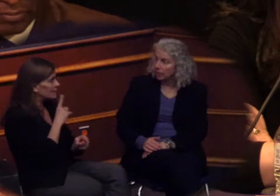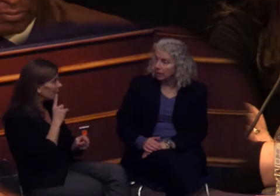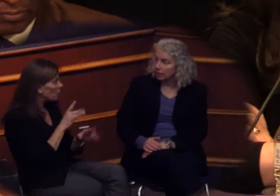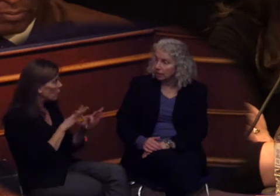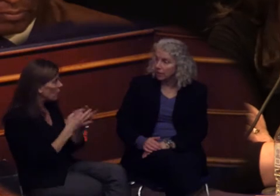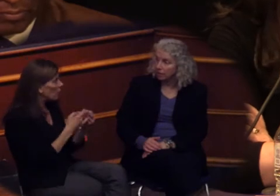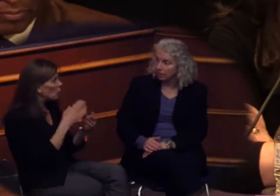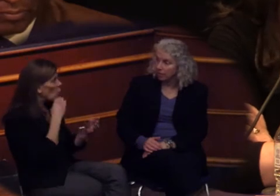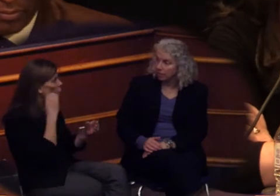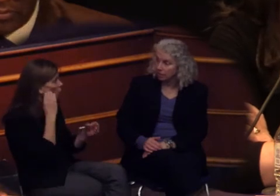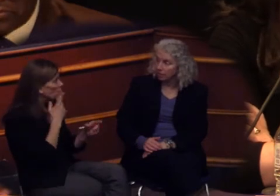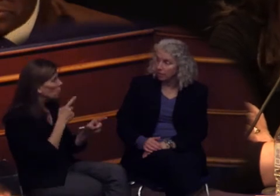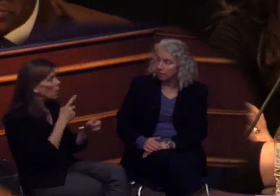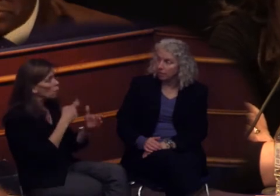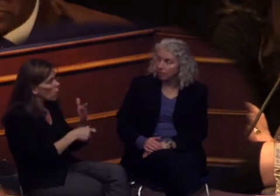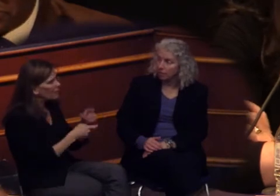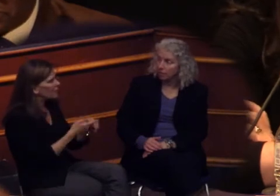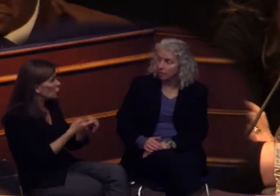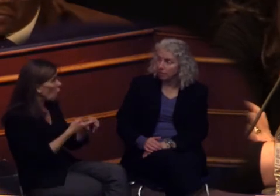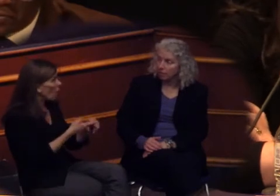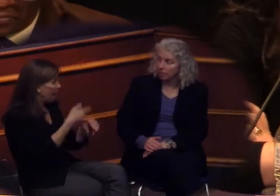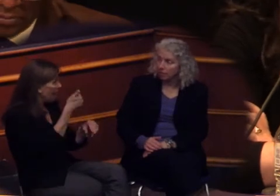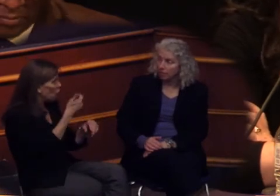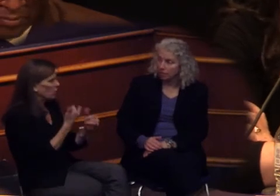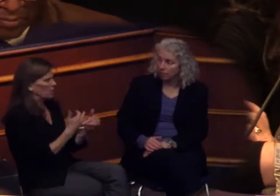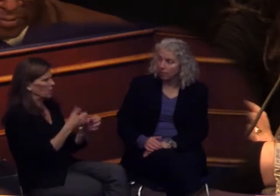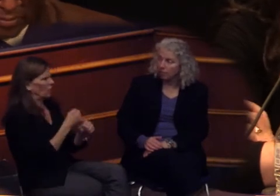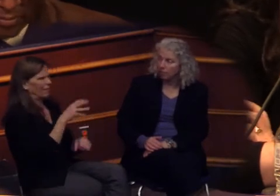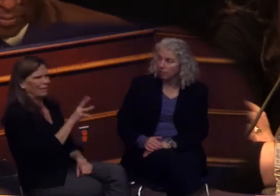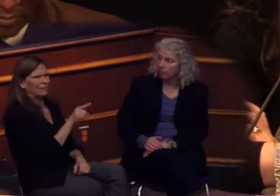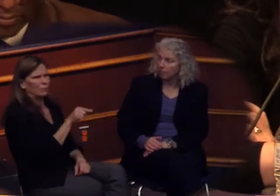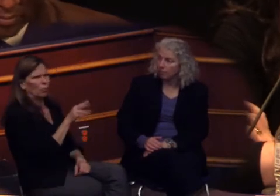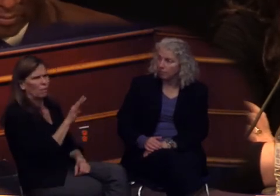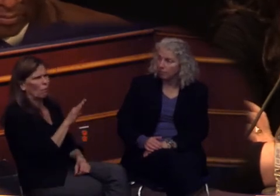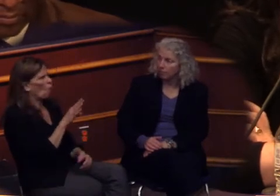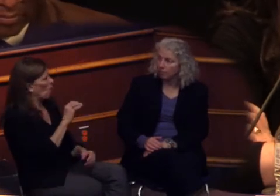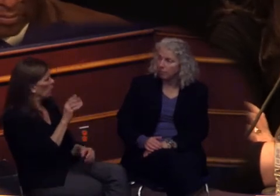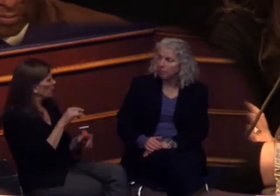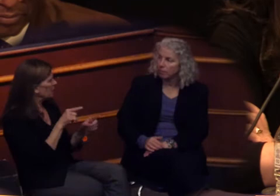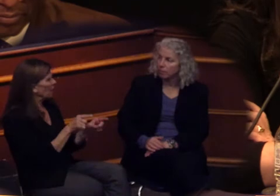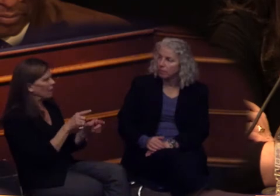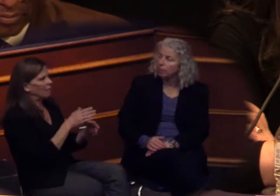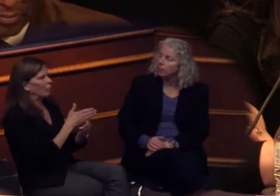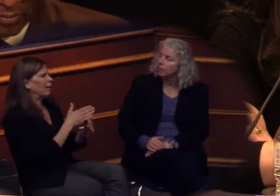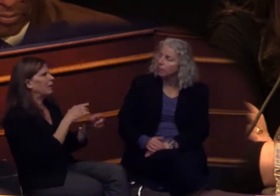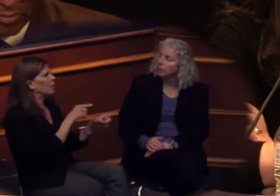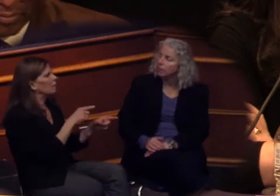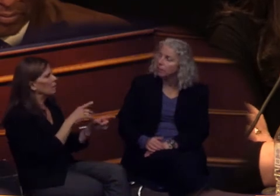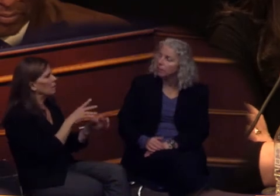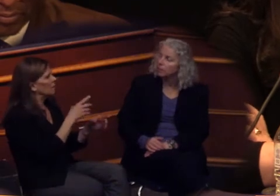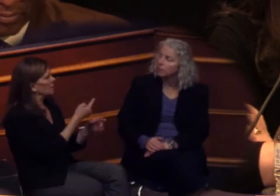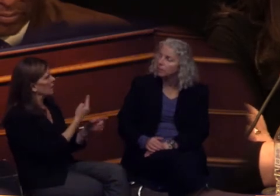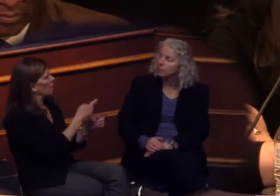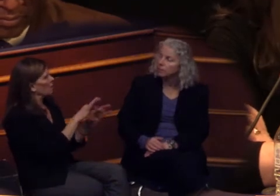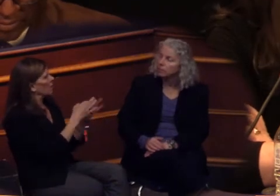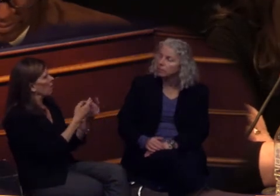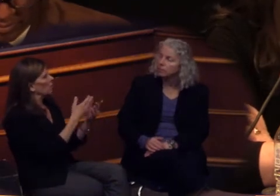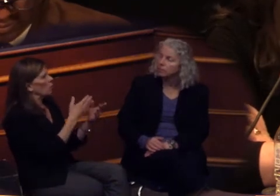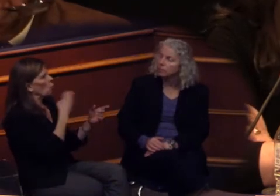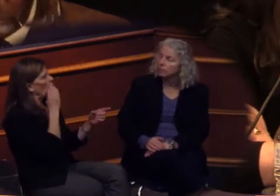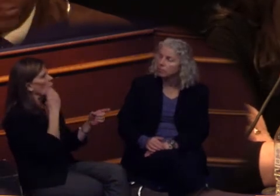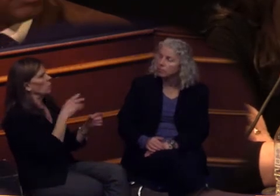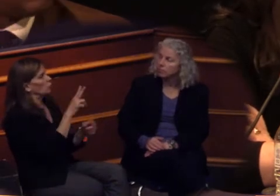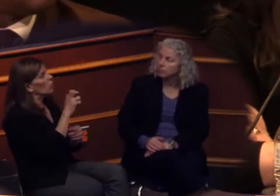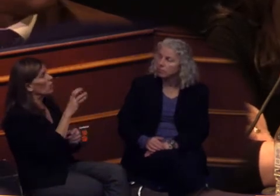higher this year. I think they're up 6.4% with the median single family home price $340